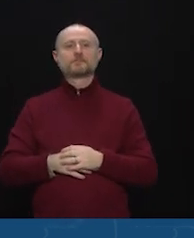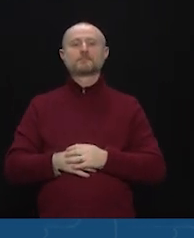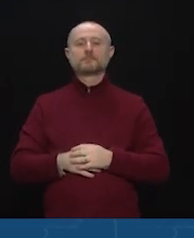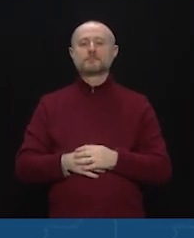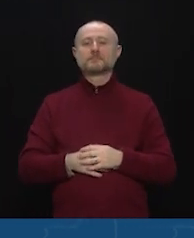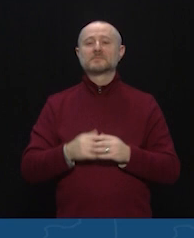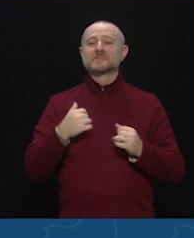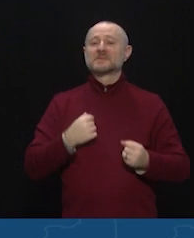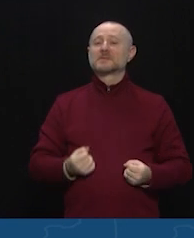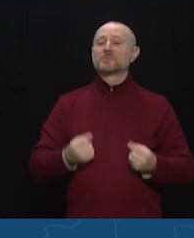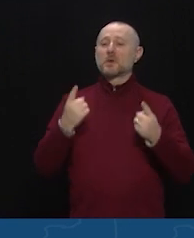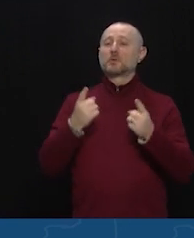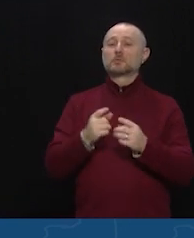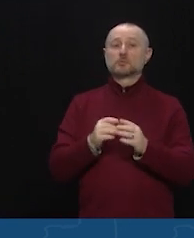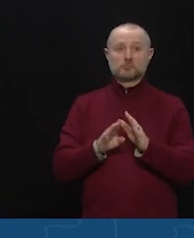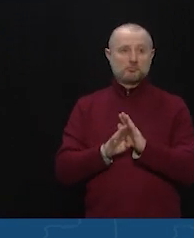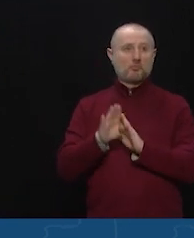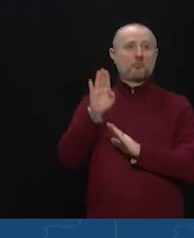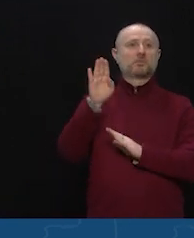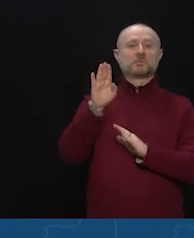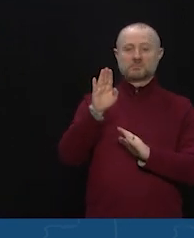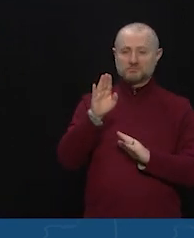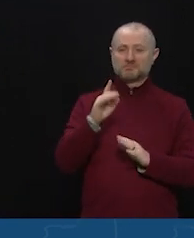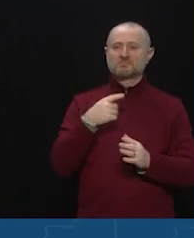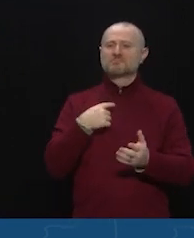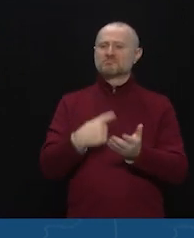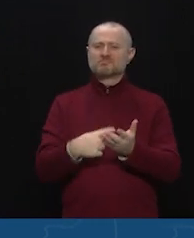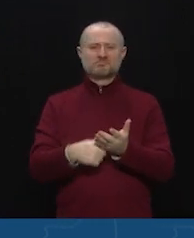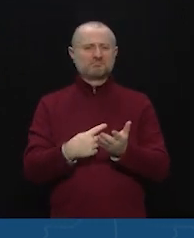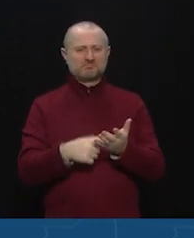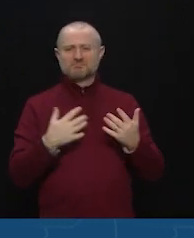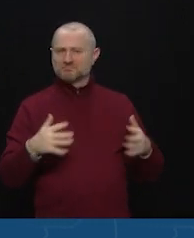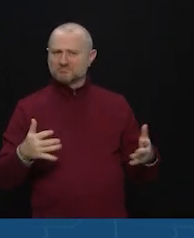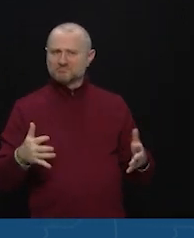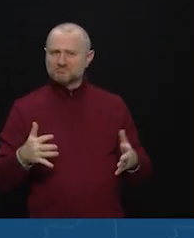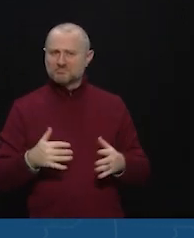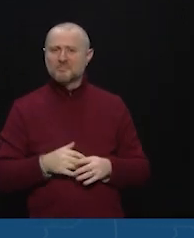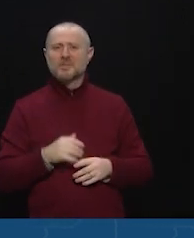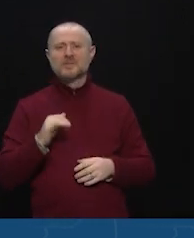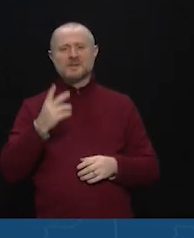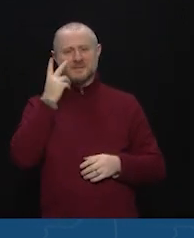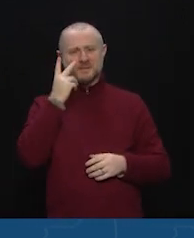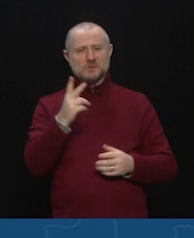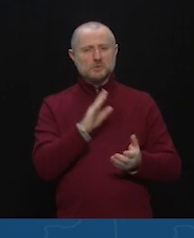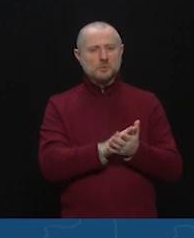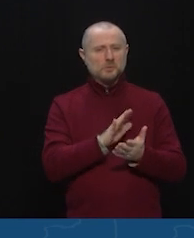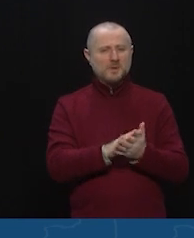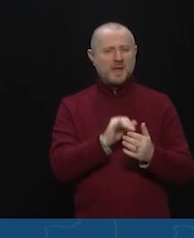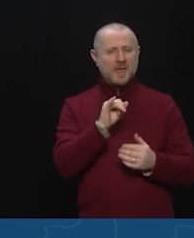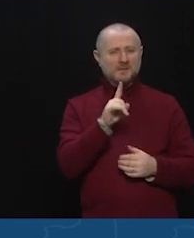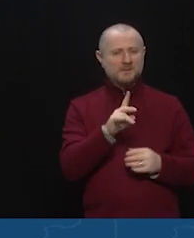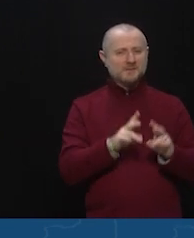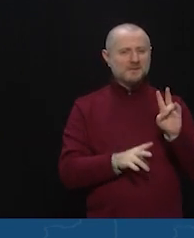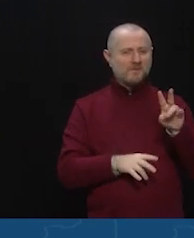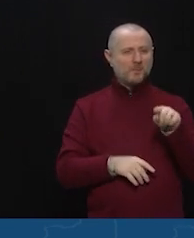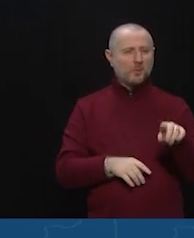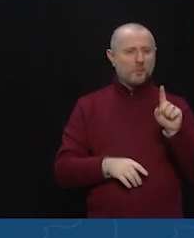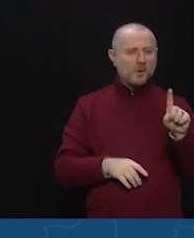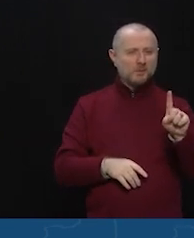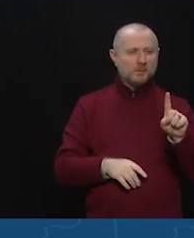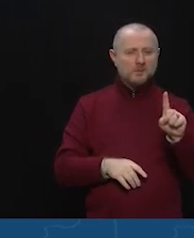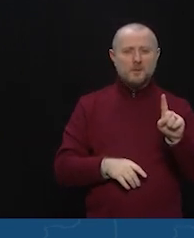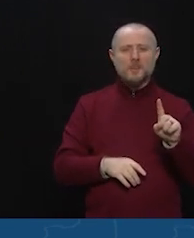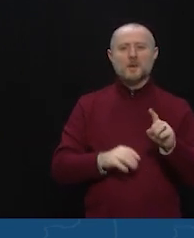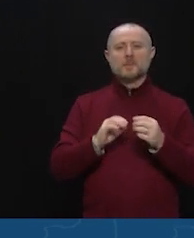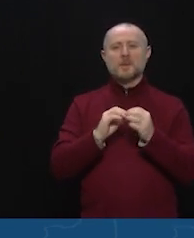growth, we talked about this. This is where it's going. You see school aid is at 7.1. The number for